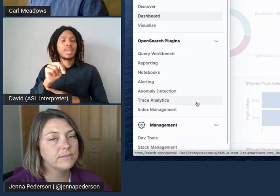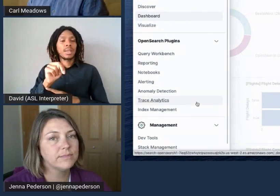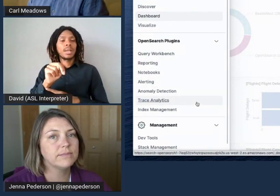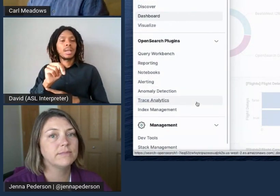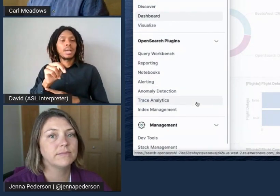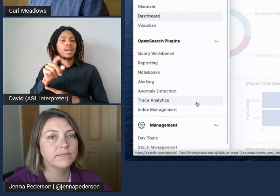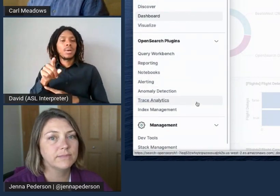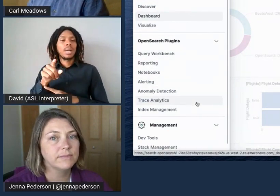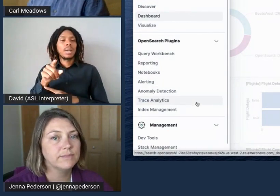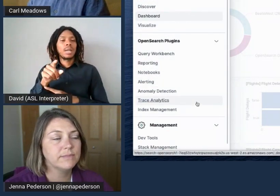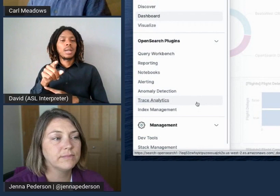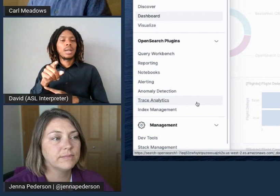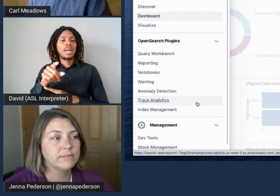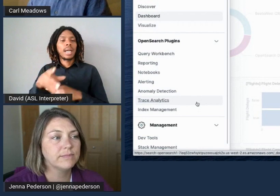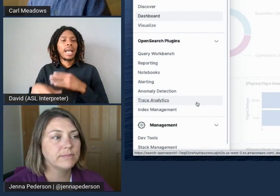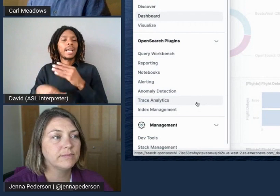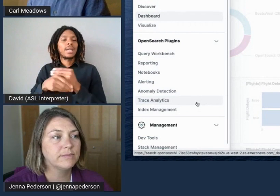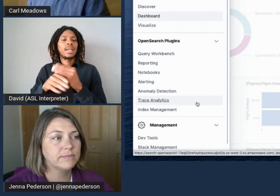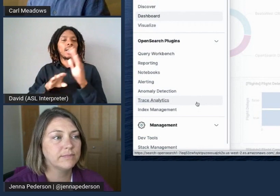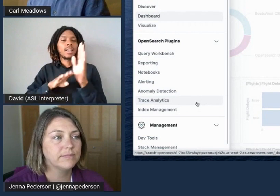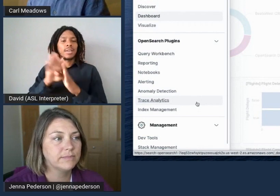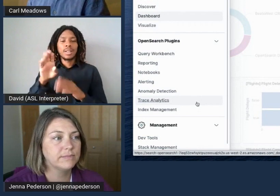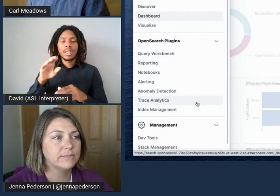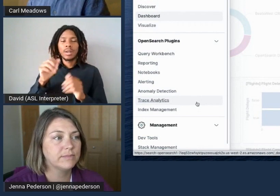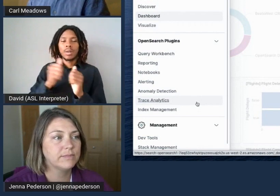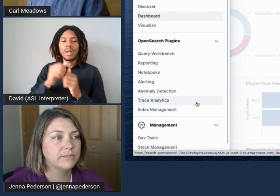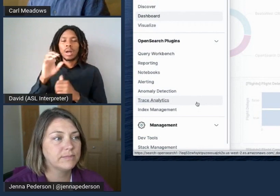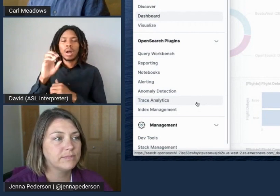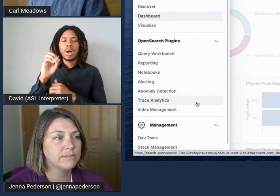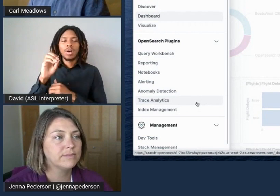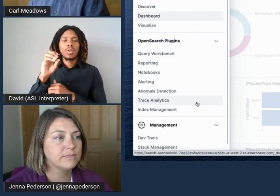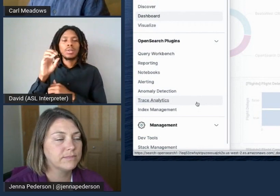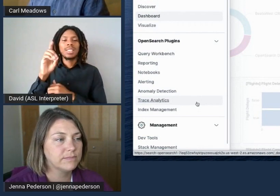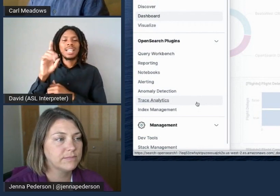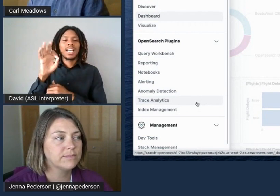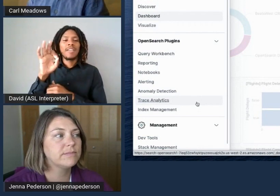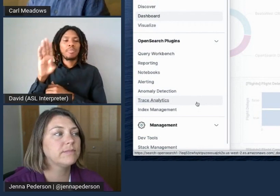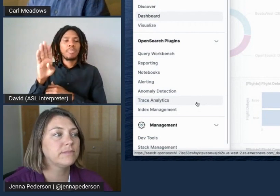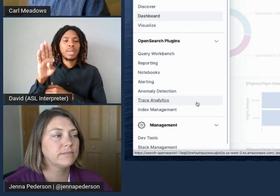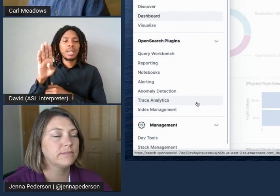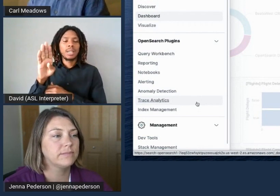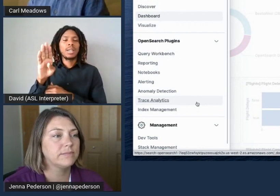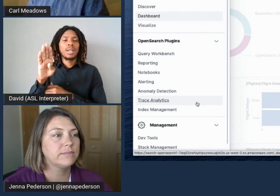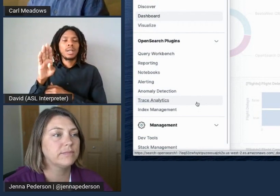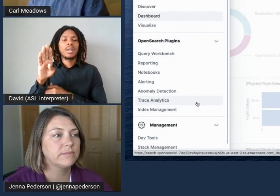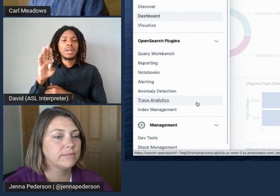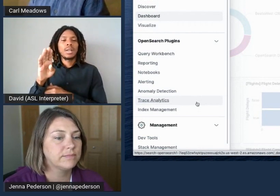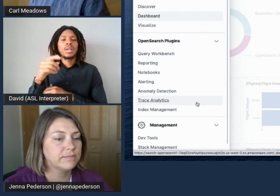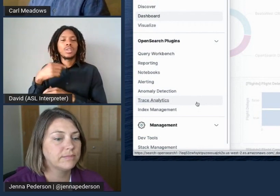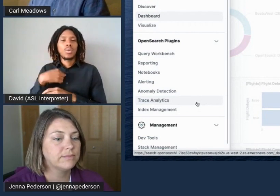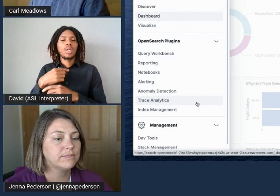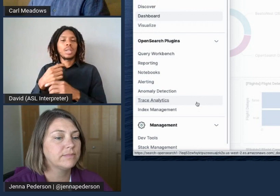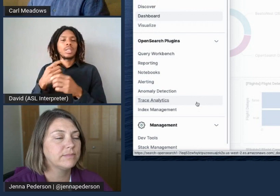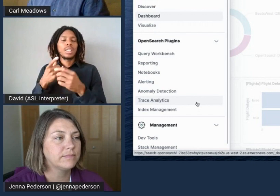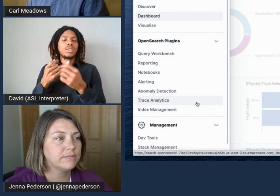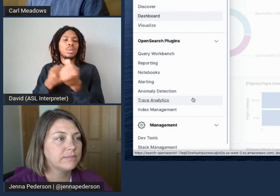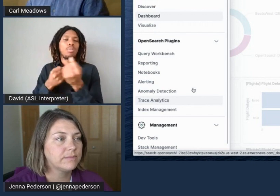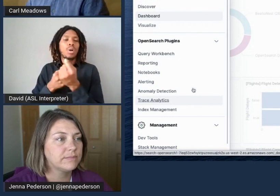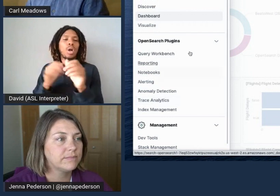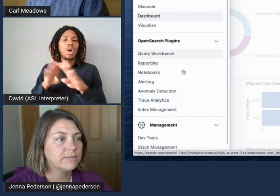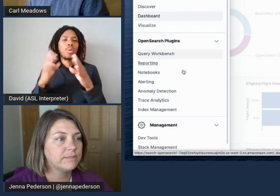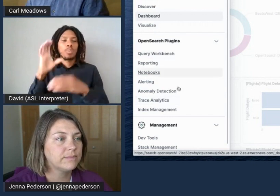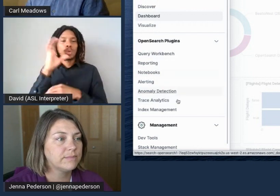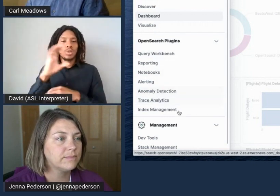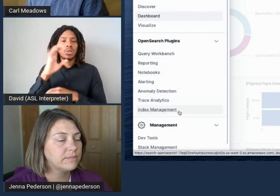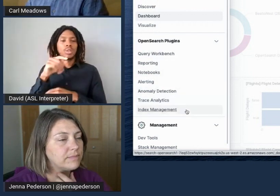extensions that were developed as part of ODFE, or Open Distro for Elasticsearch, that we've also ported over to OpenSearch. So much of